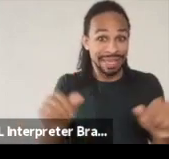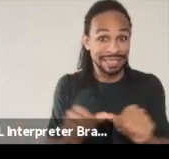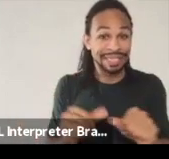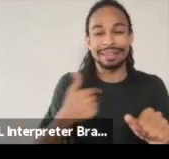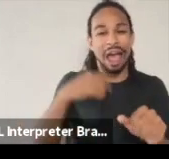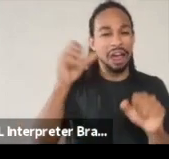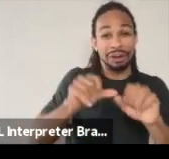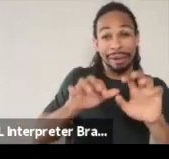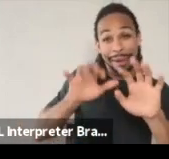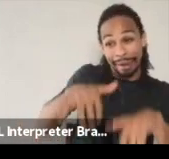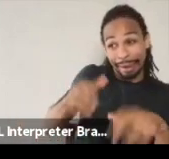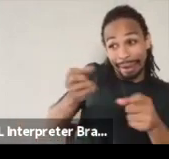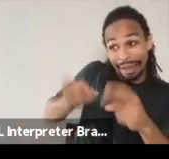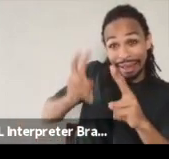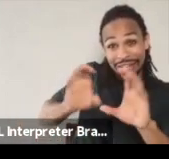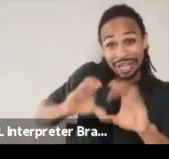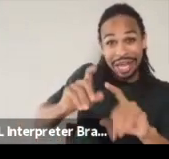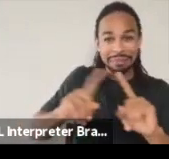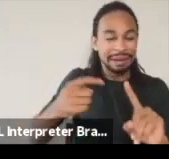right now.